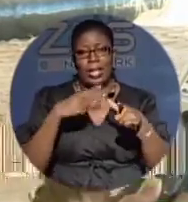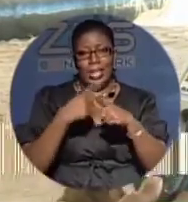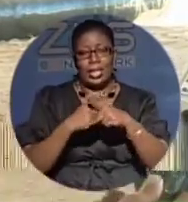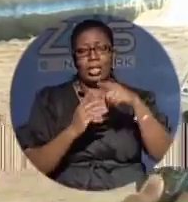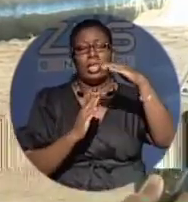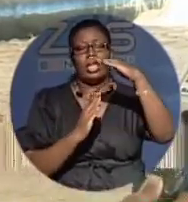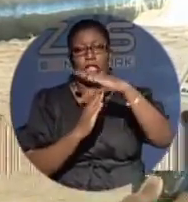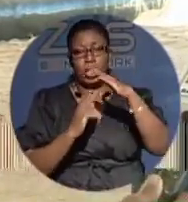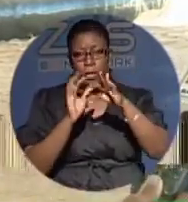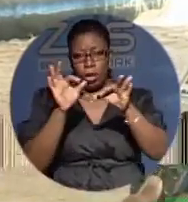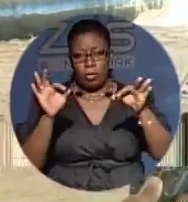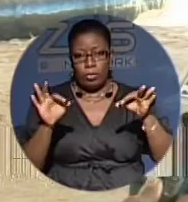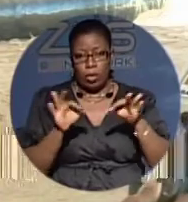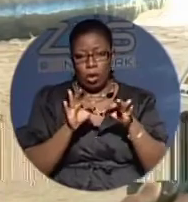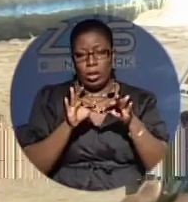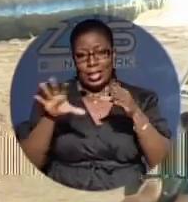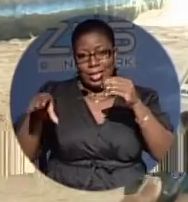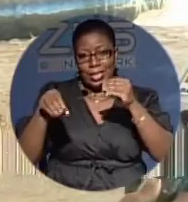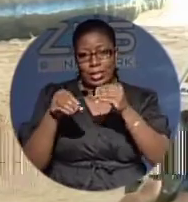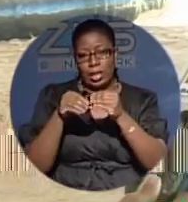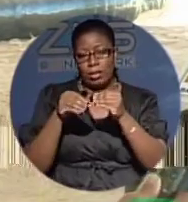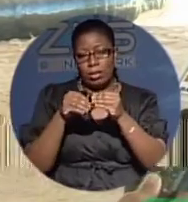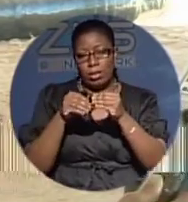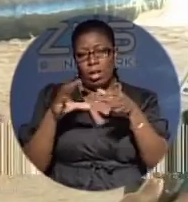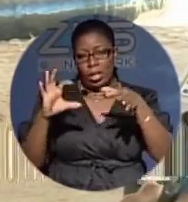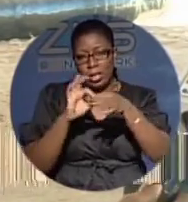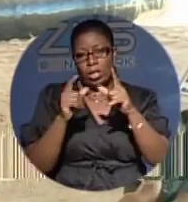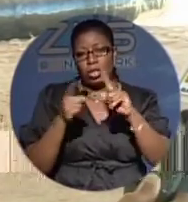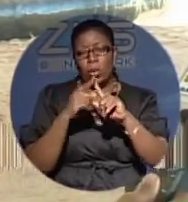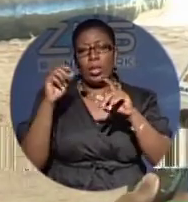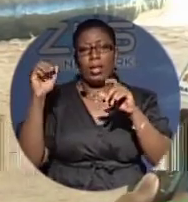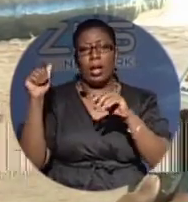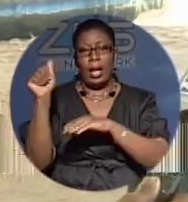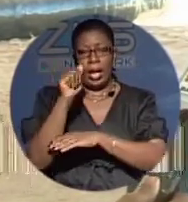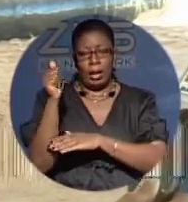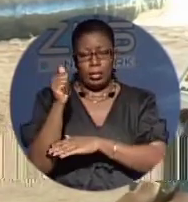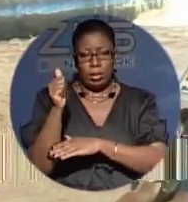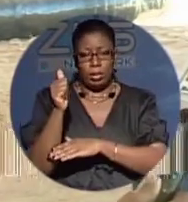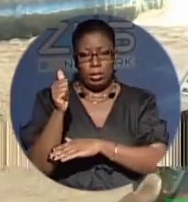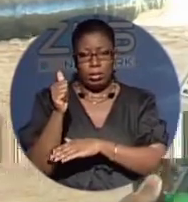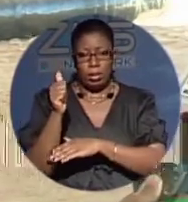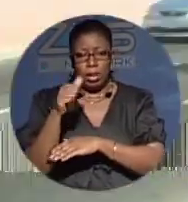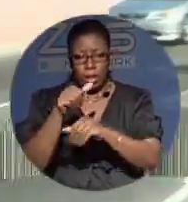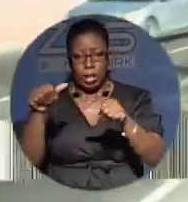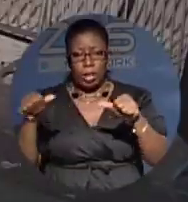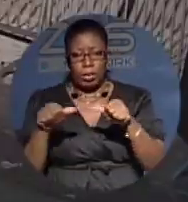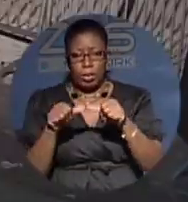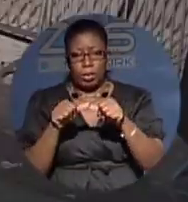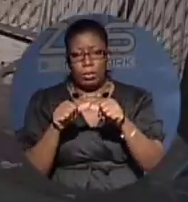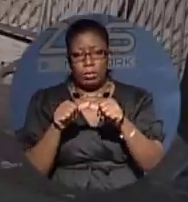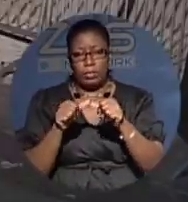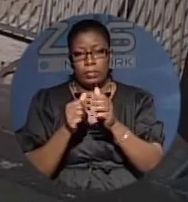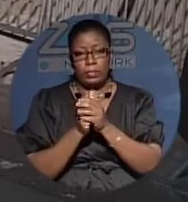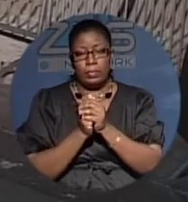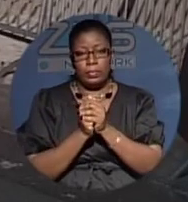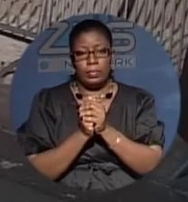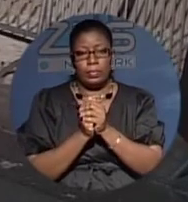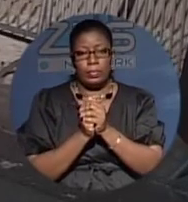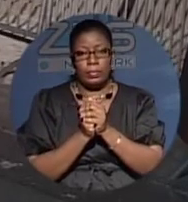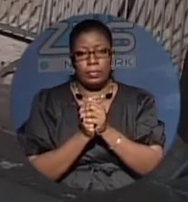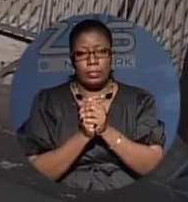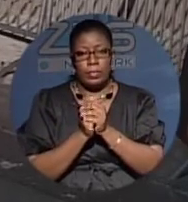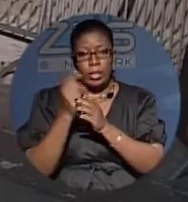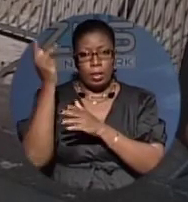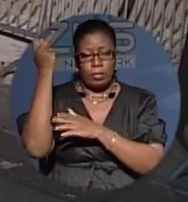present second floor of the ambulatory block, is going to be a brand new intensive care unit.